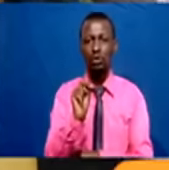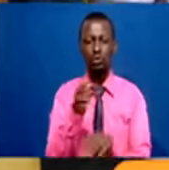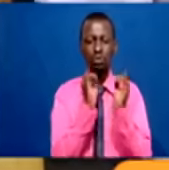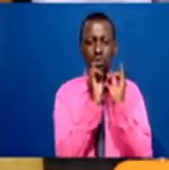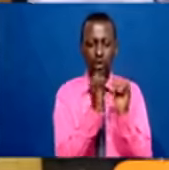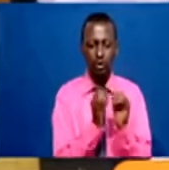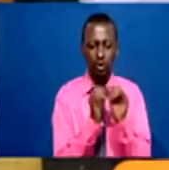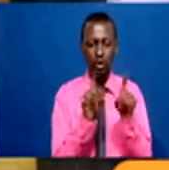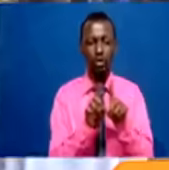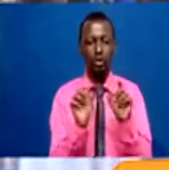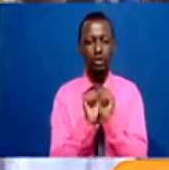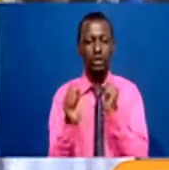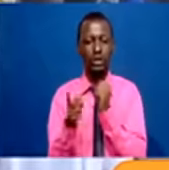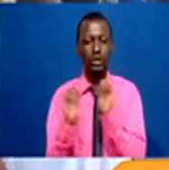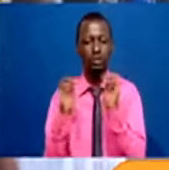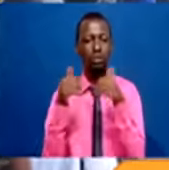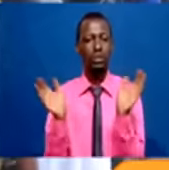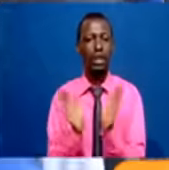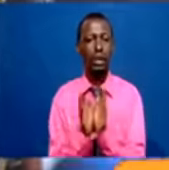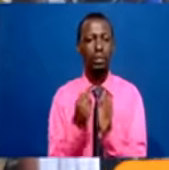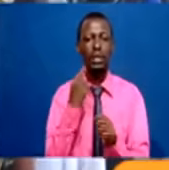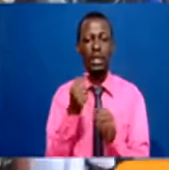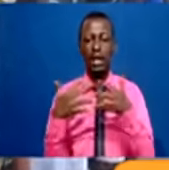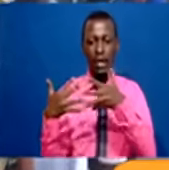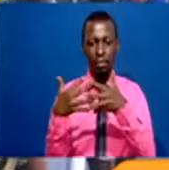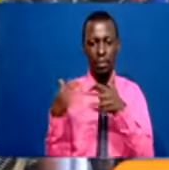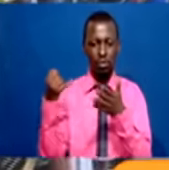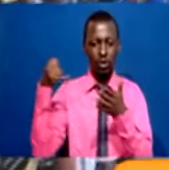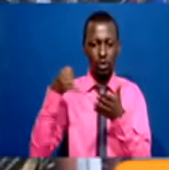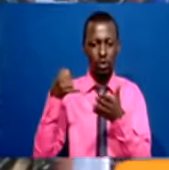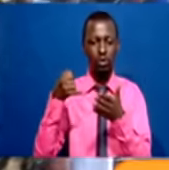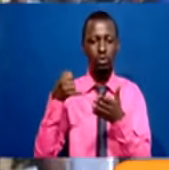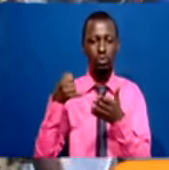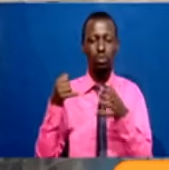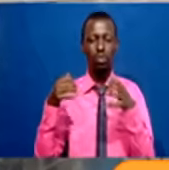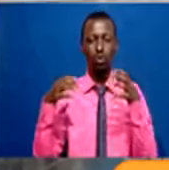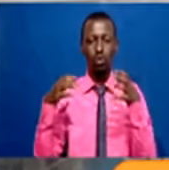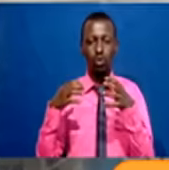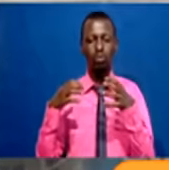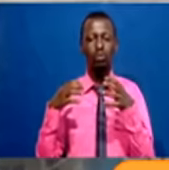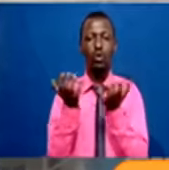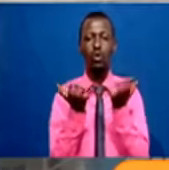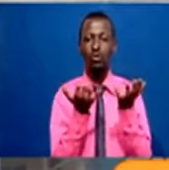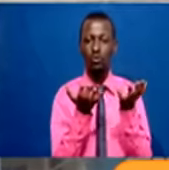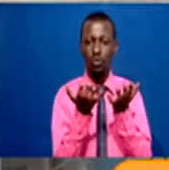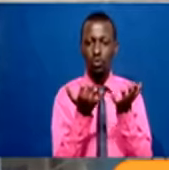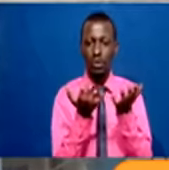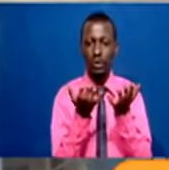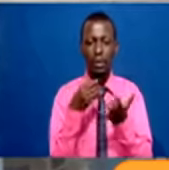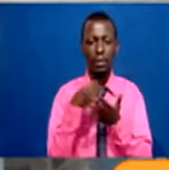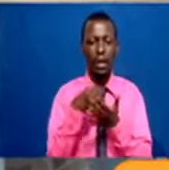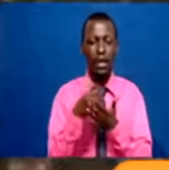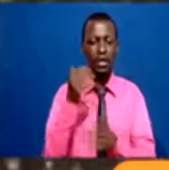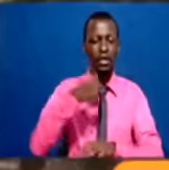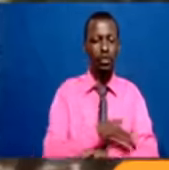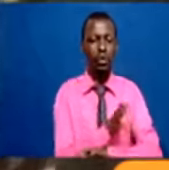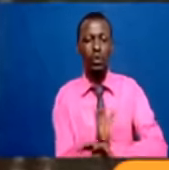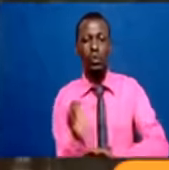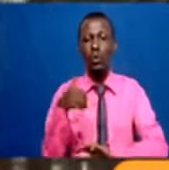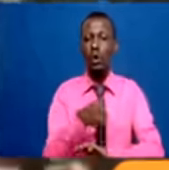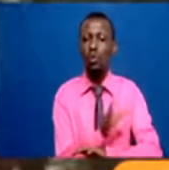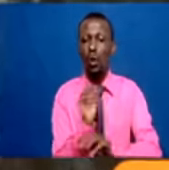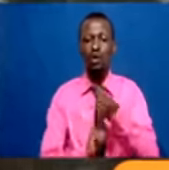U.S. over allegedly links to a multinational business network that generates and launders funds for